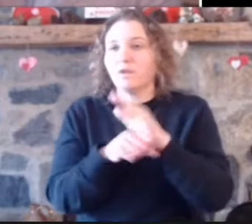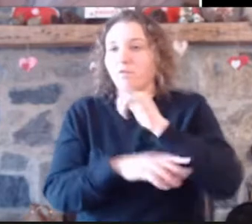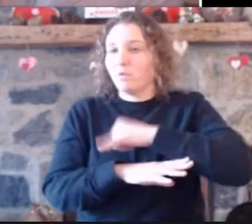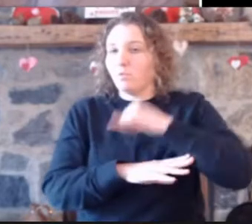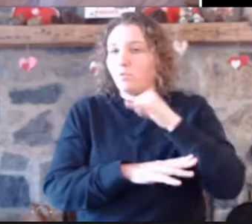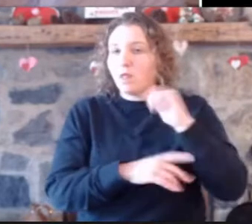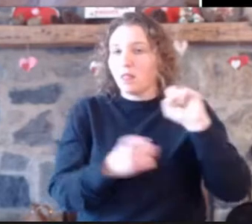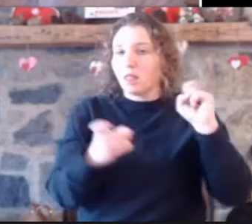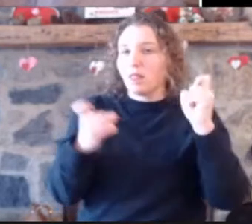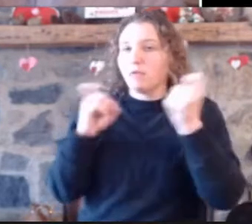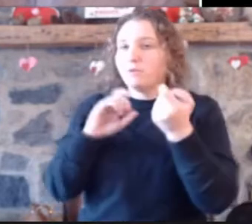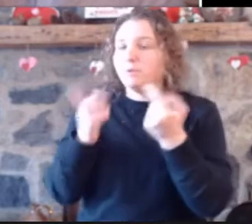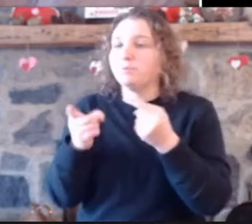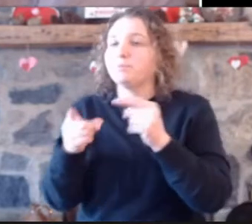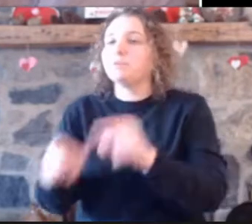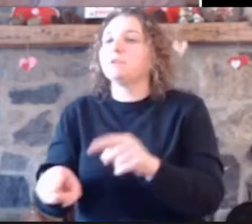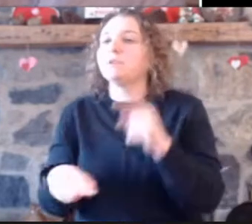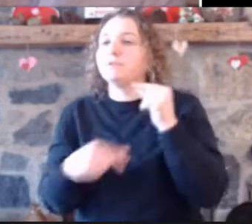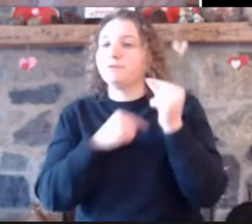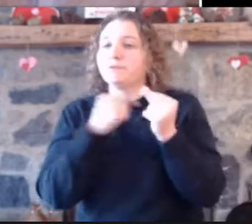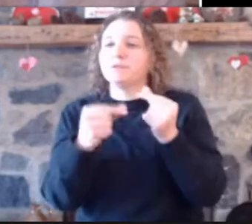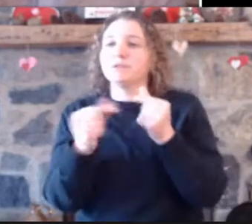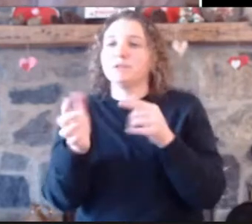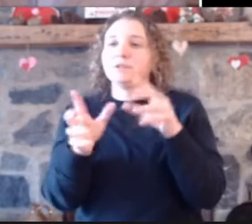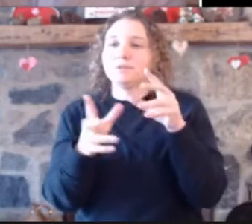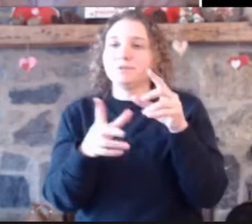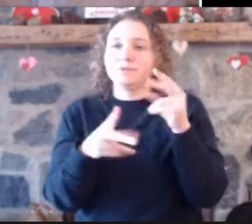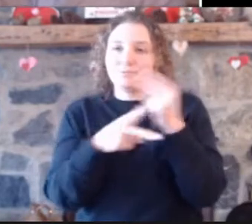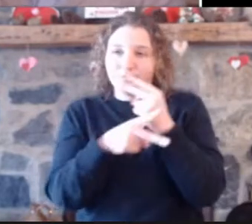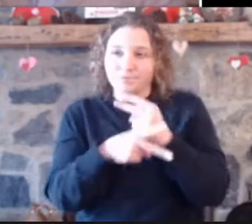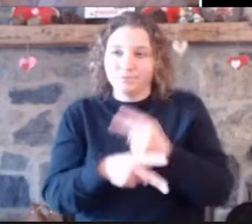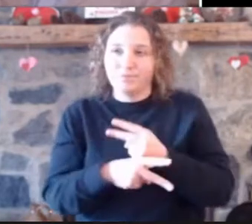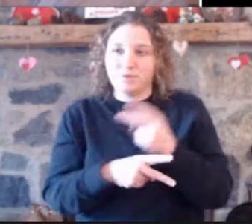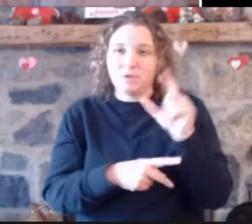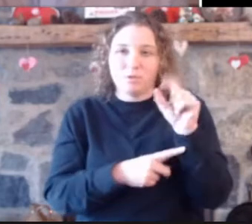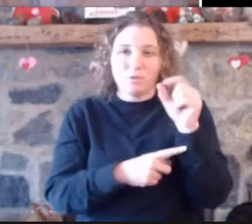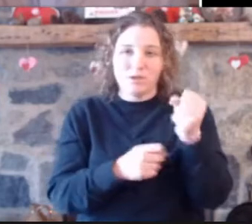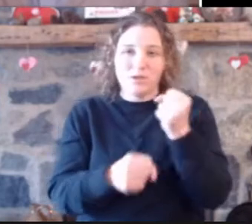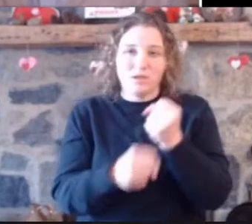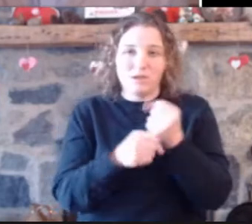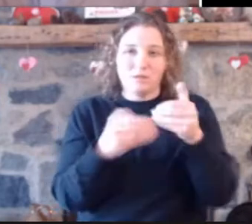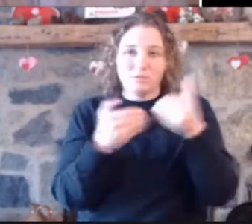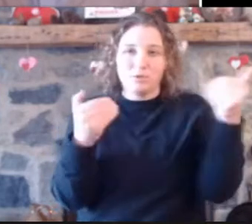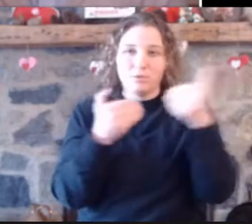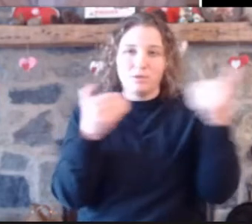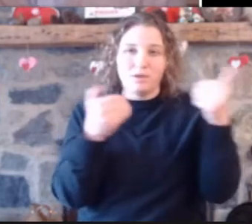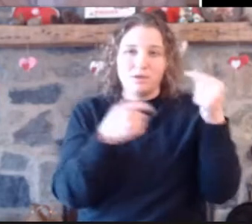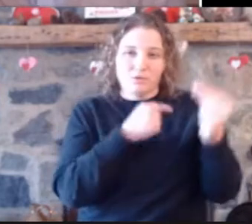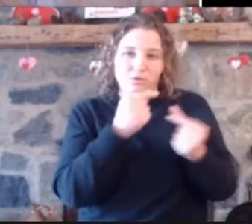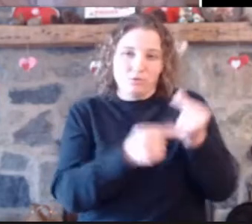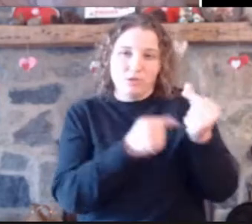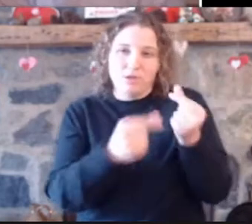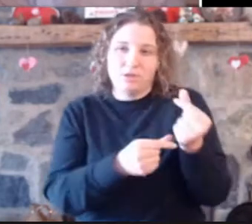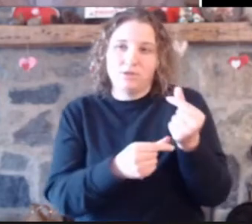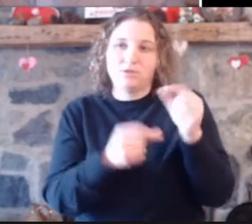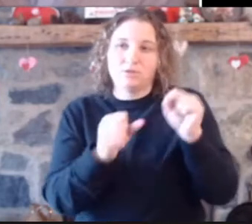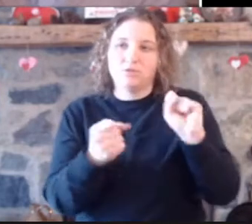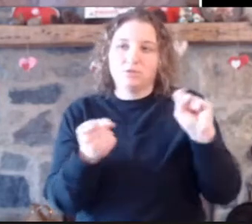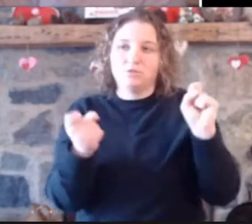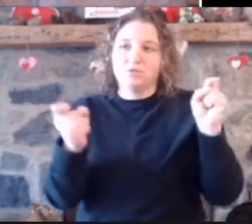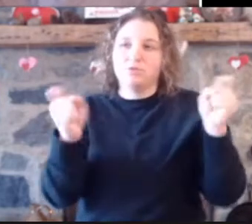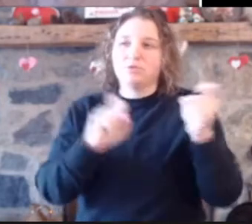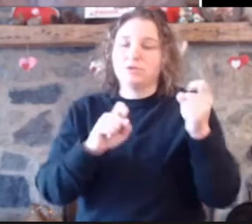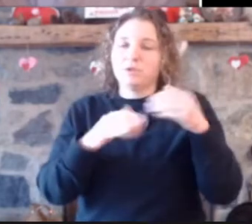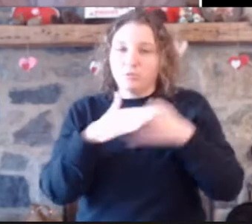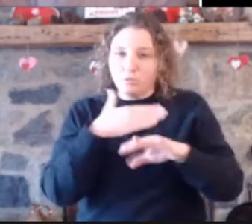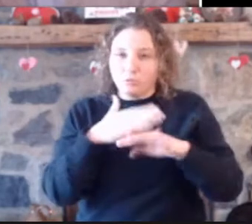occurred. Genetics calculations demonstrate that animals with a 20 years between each generation could transmit to their